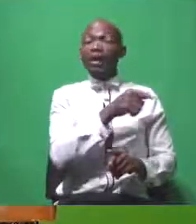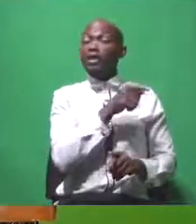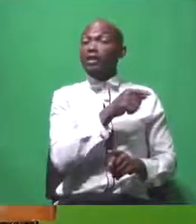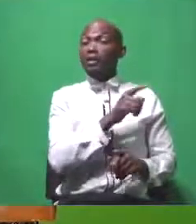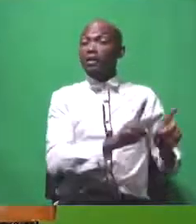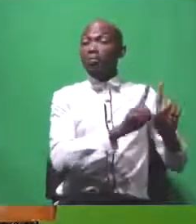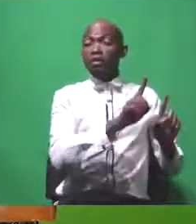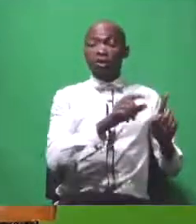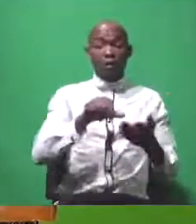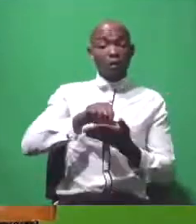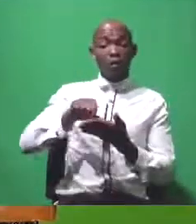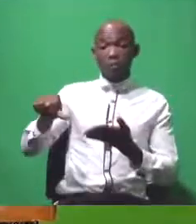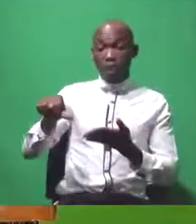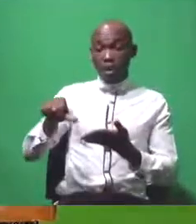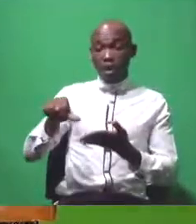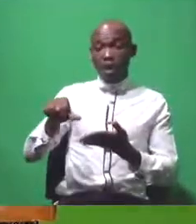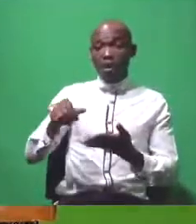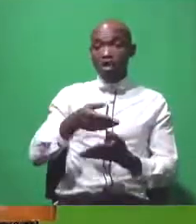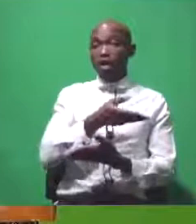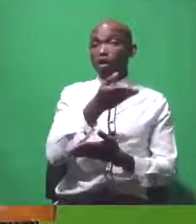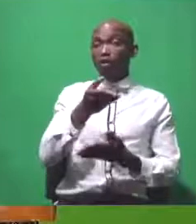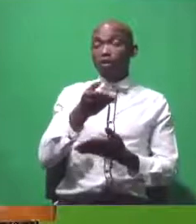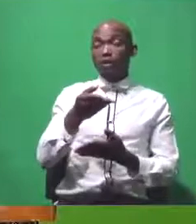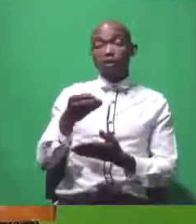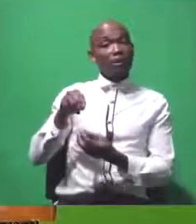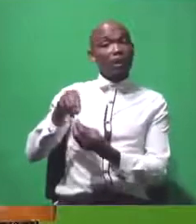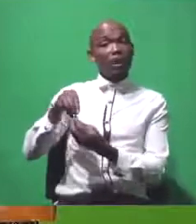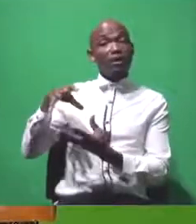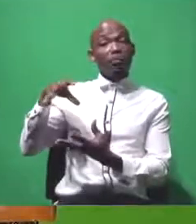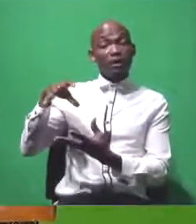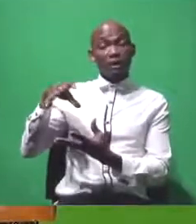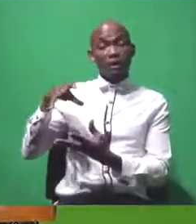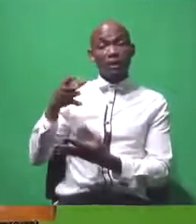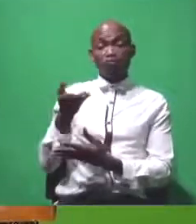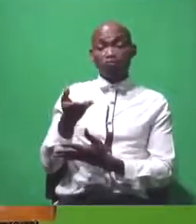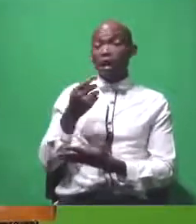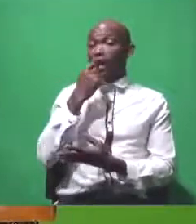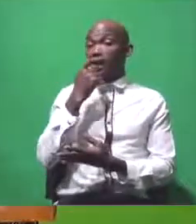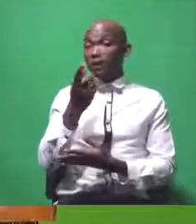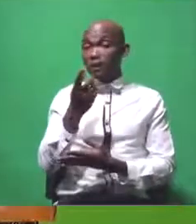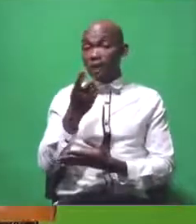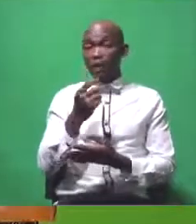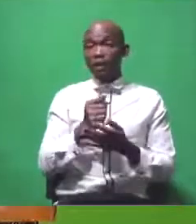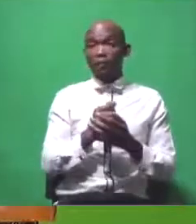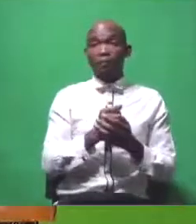pay these expenses. You record here, say that